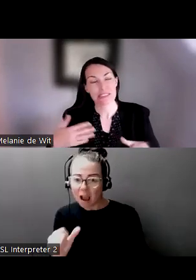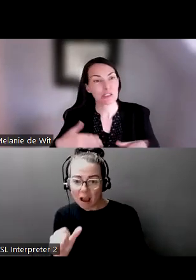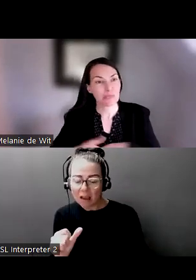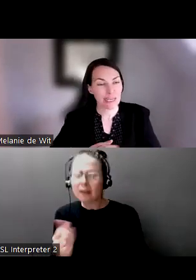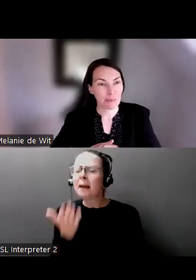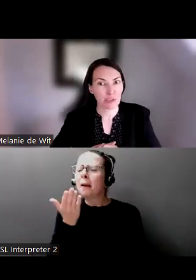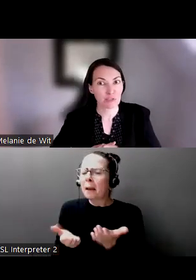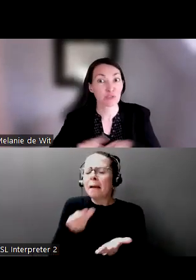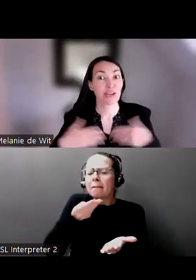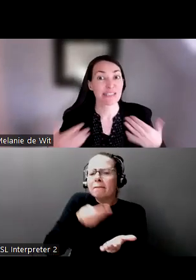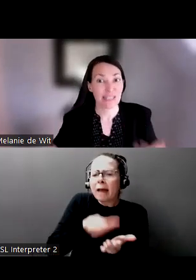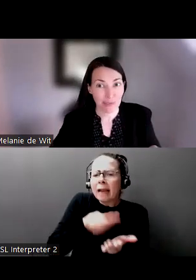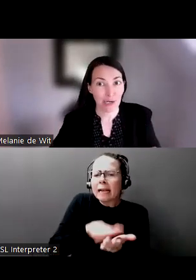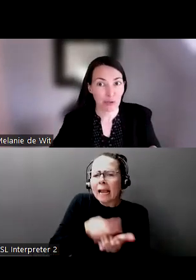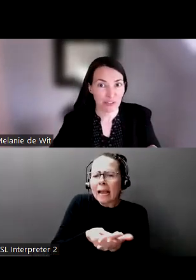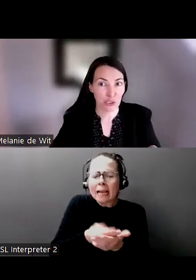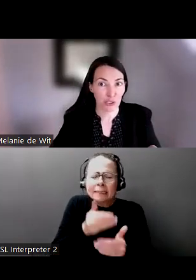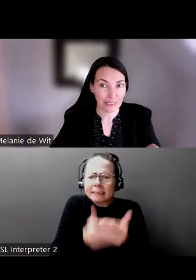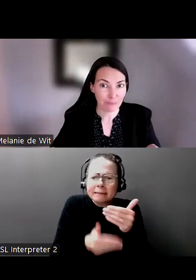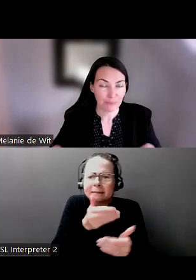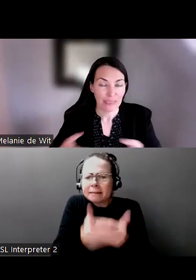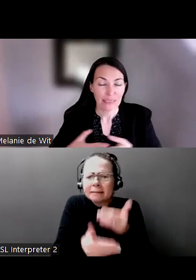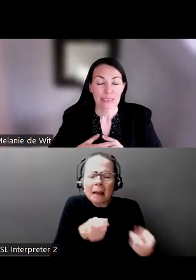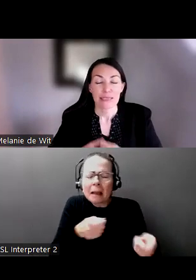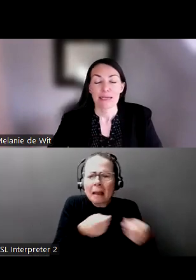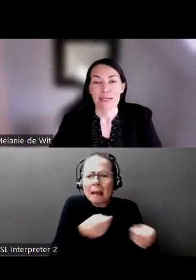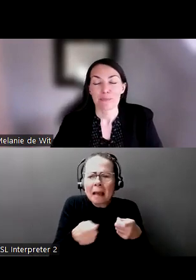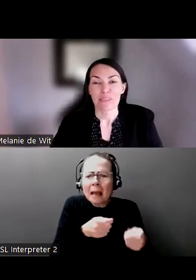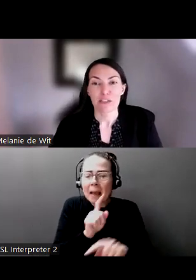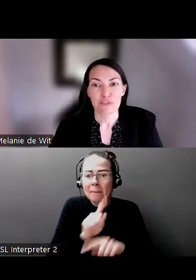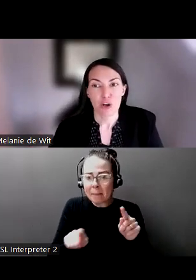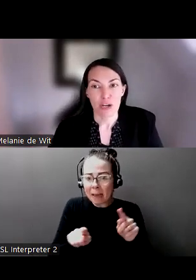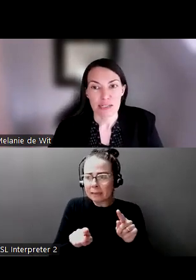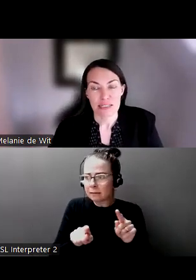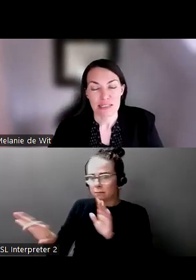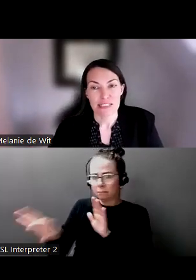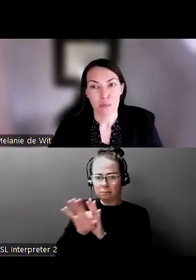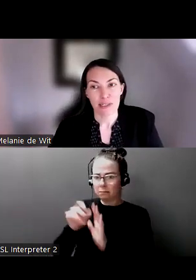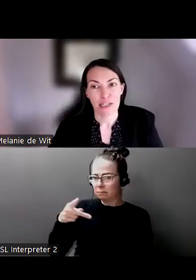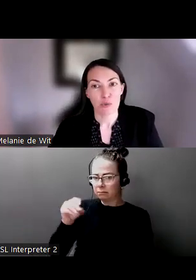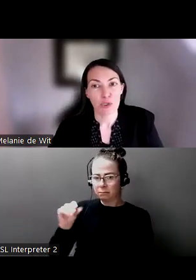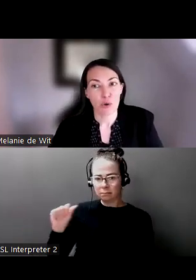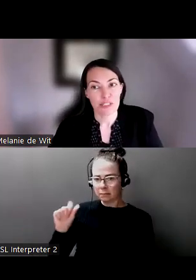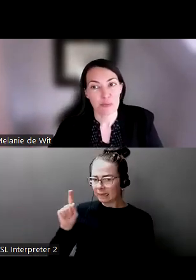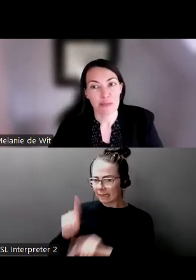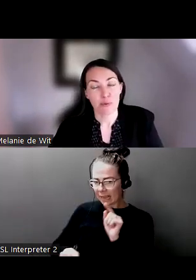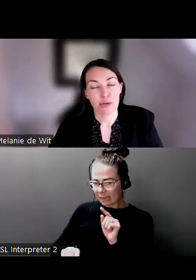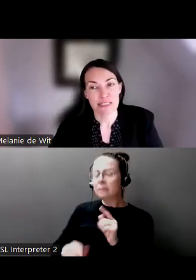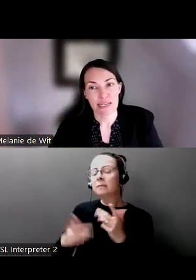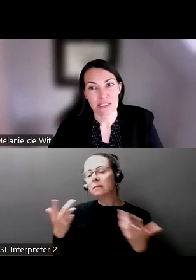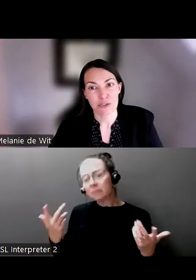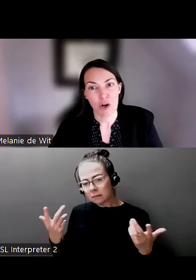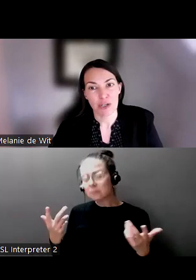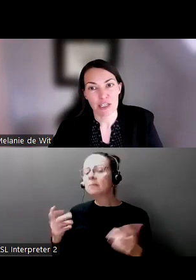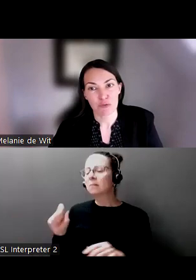but still be capable of granting the power of attorney. If not, then someone can go to court to be